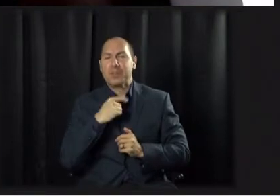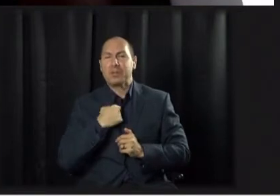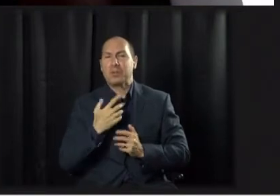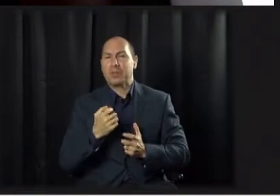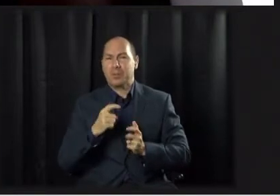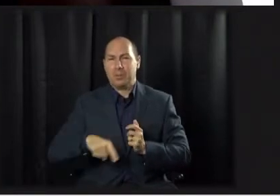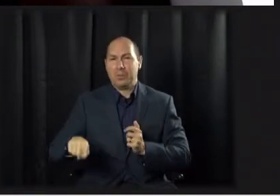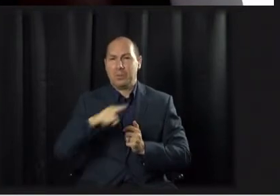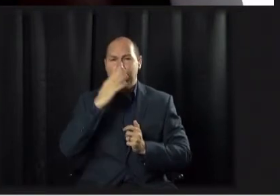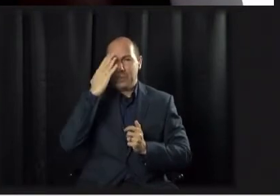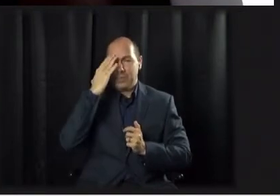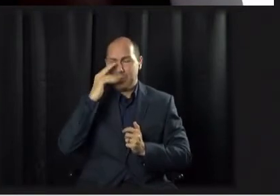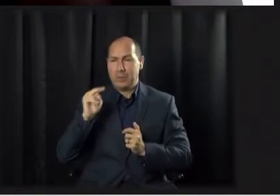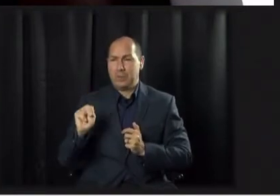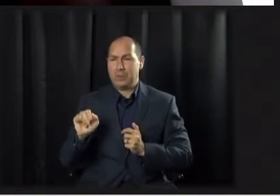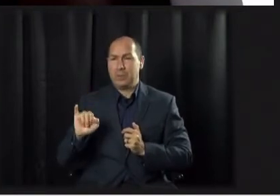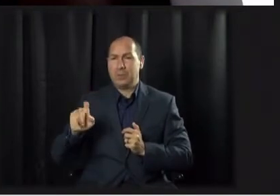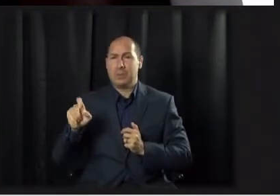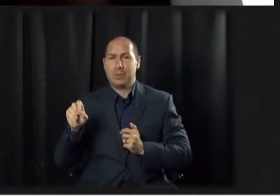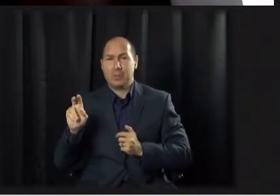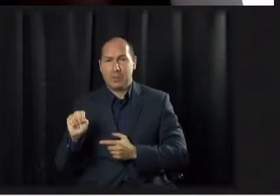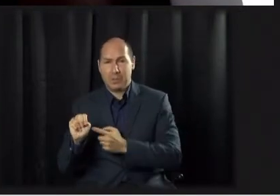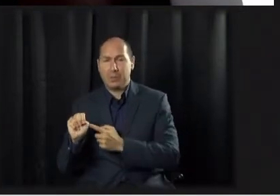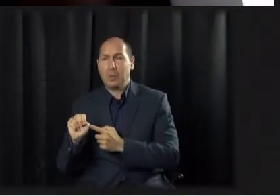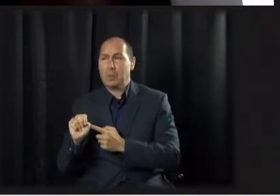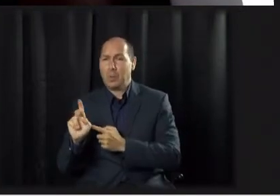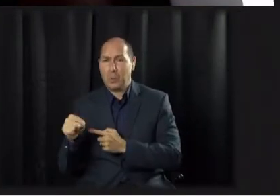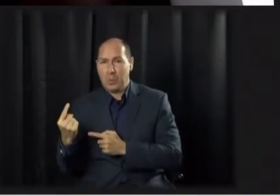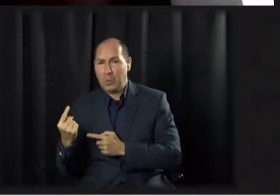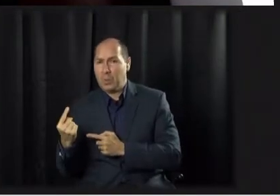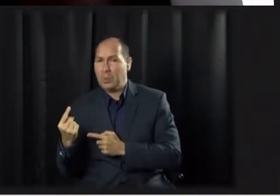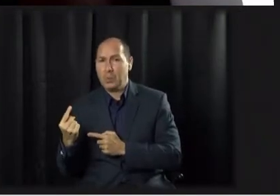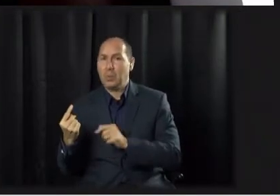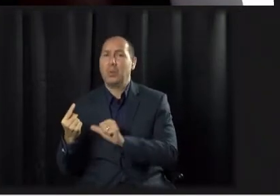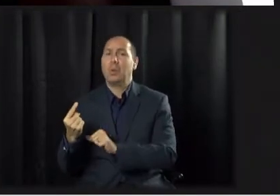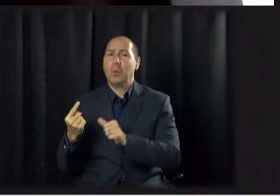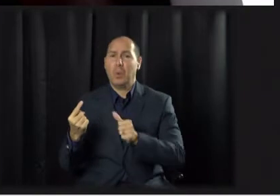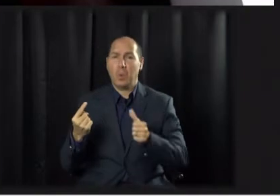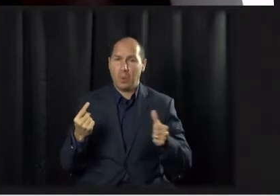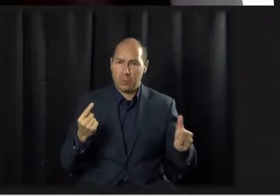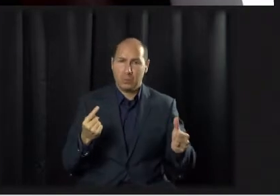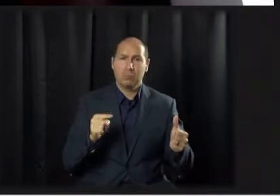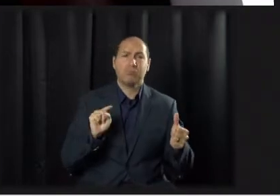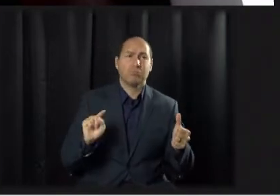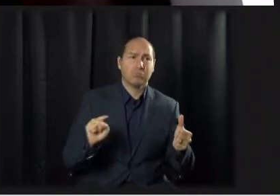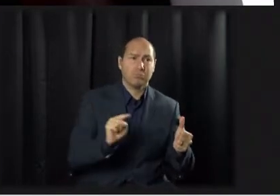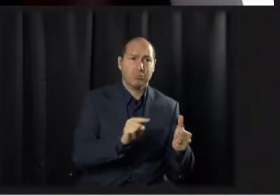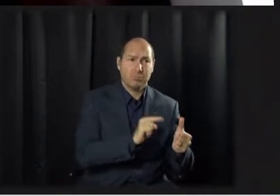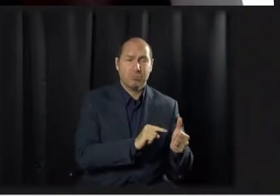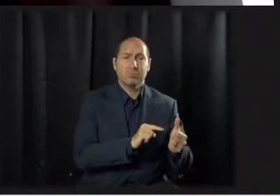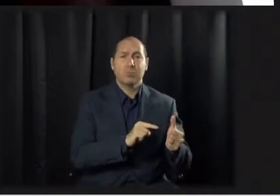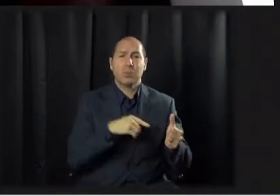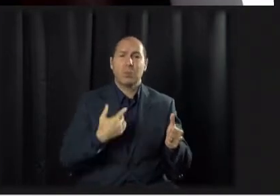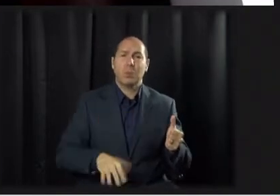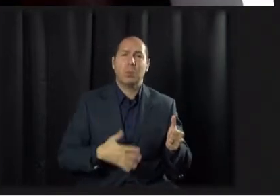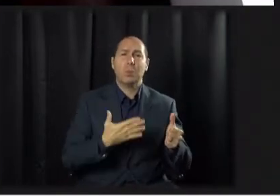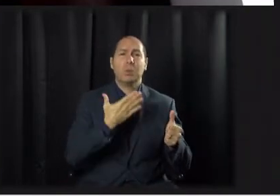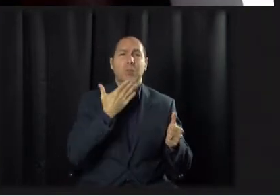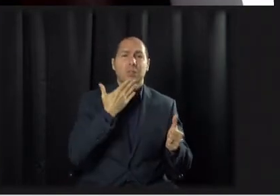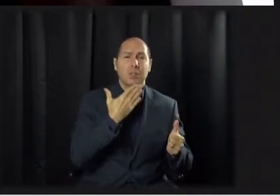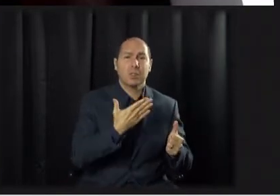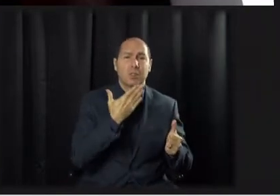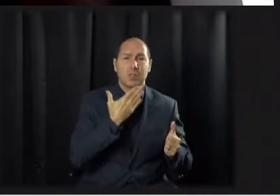only John Nixon, but others on this, and I do thank